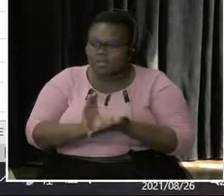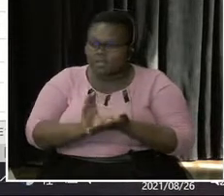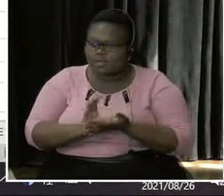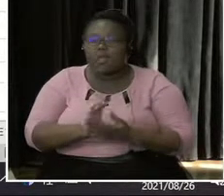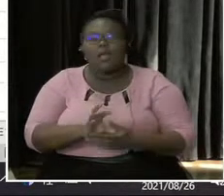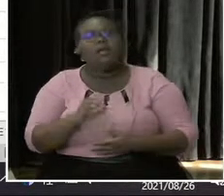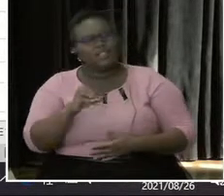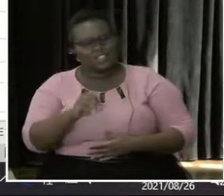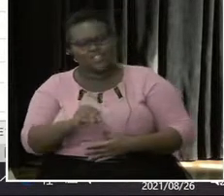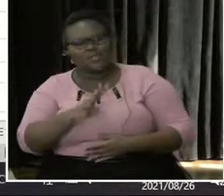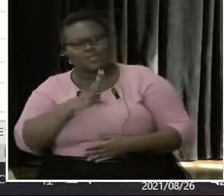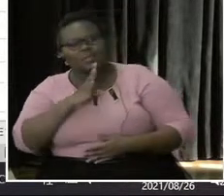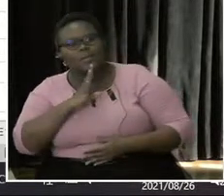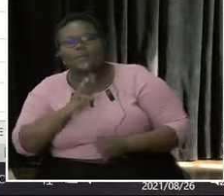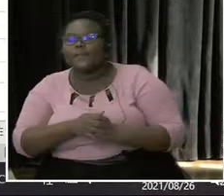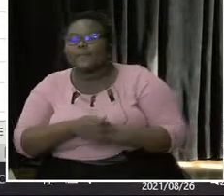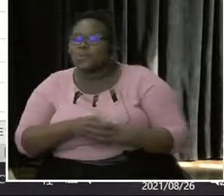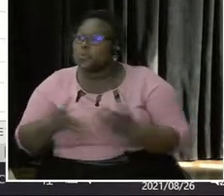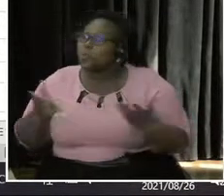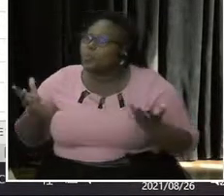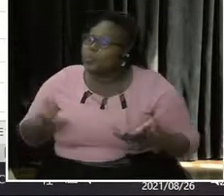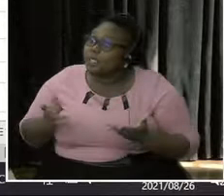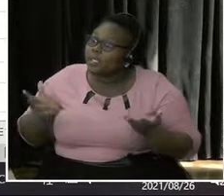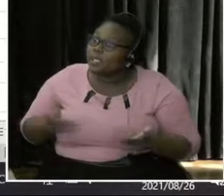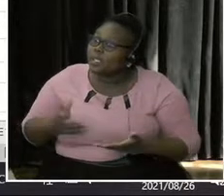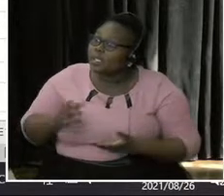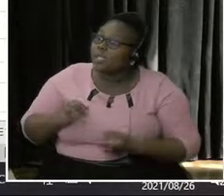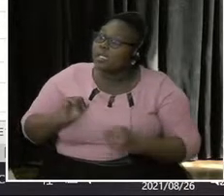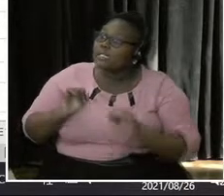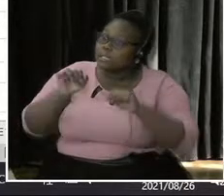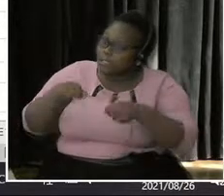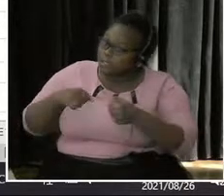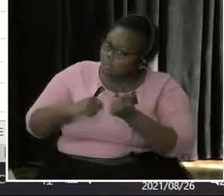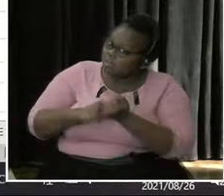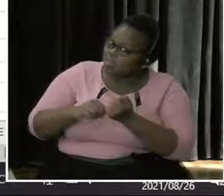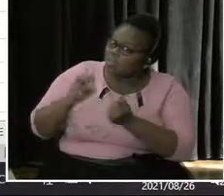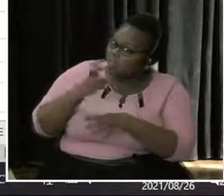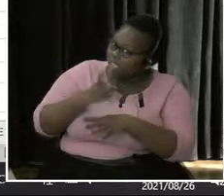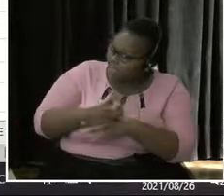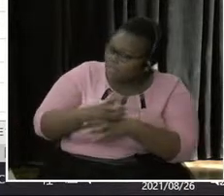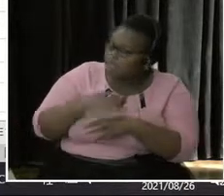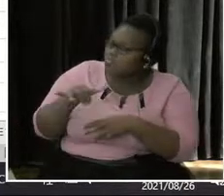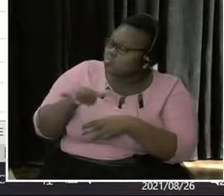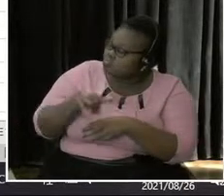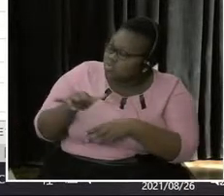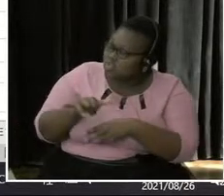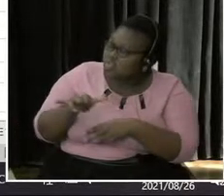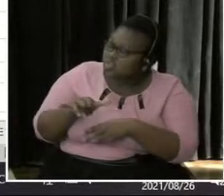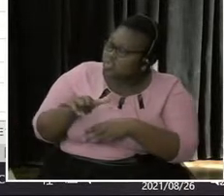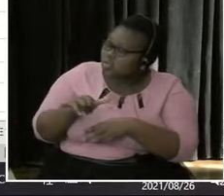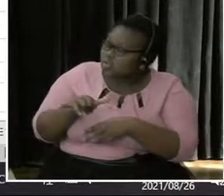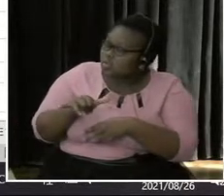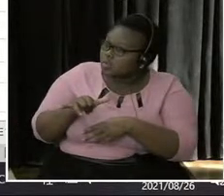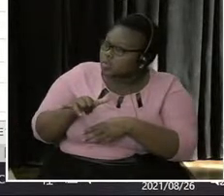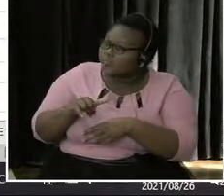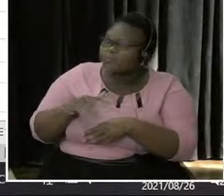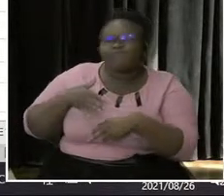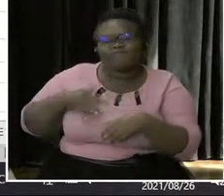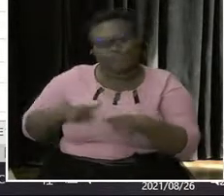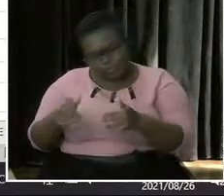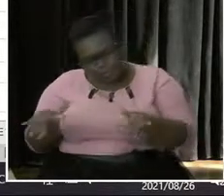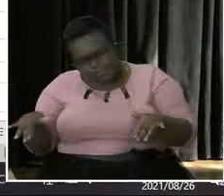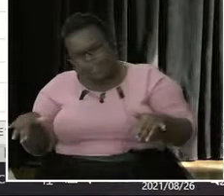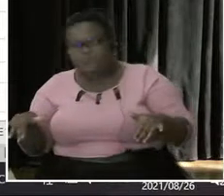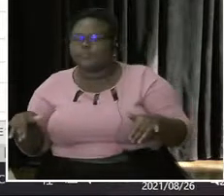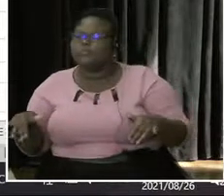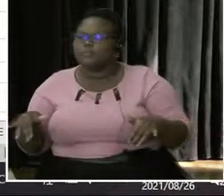Ngisangikhona ma. Uphi. For or against? Yeah, no. No, we want to abstain on the matter.